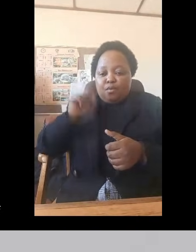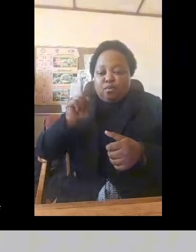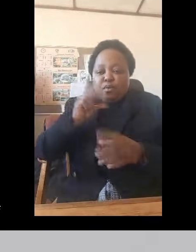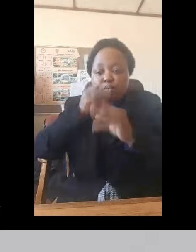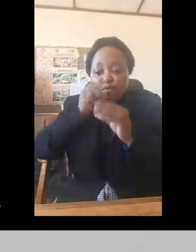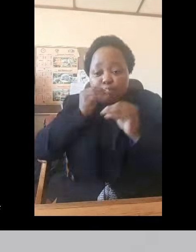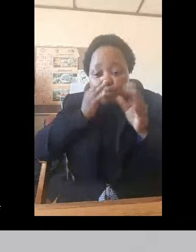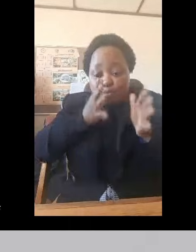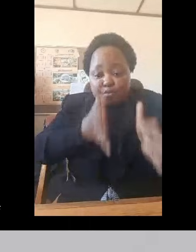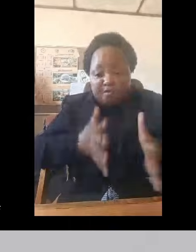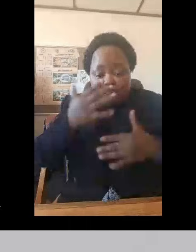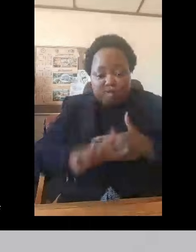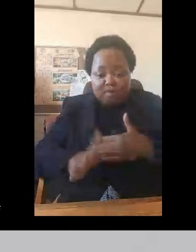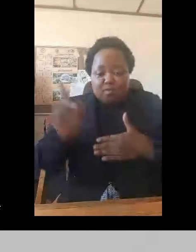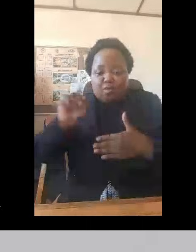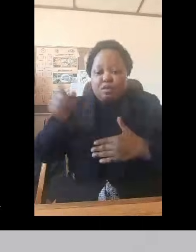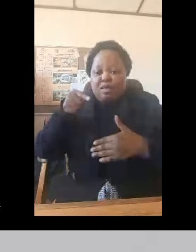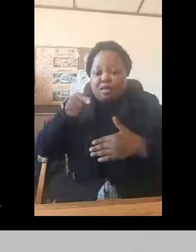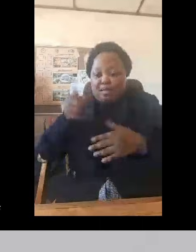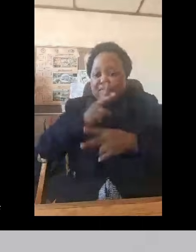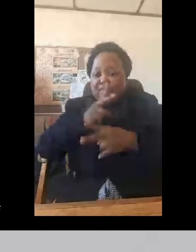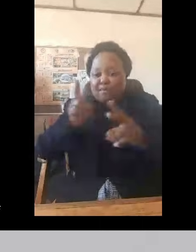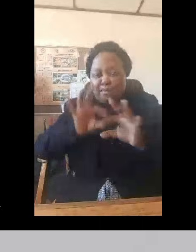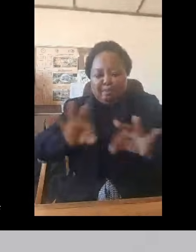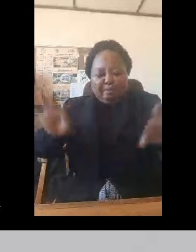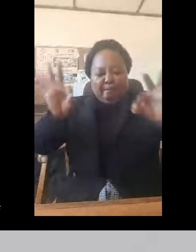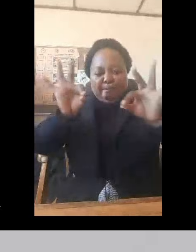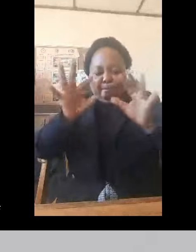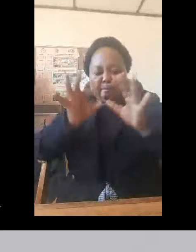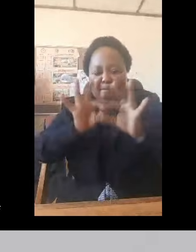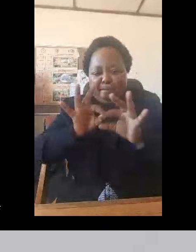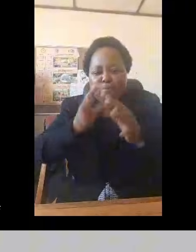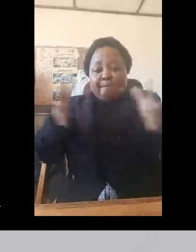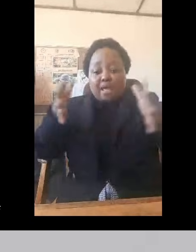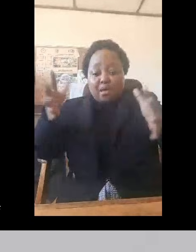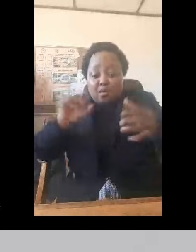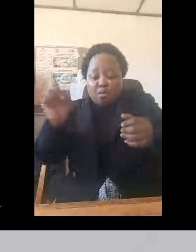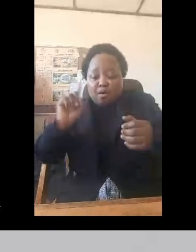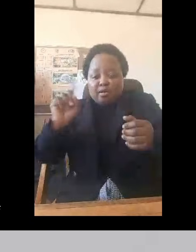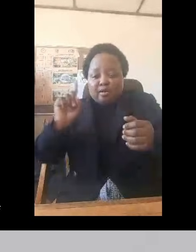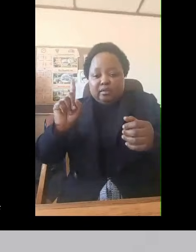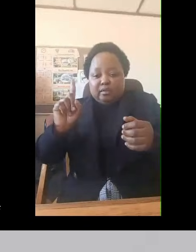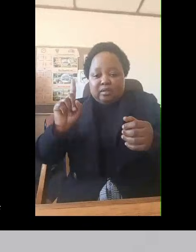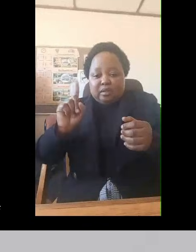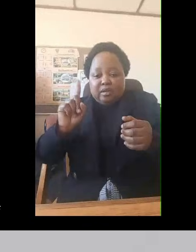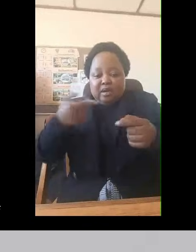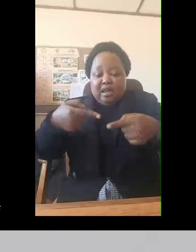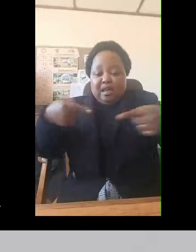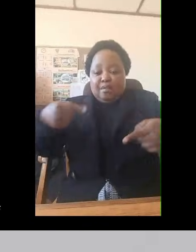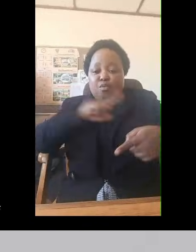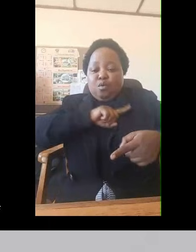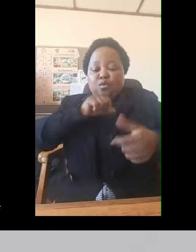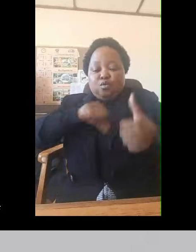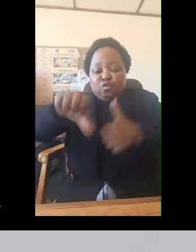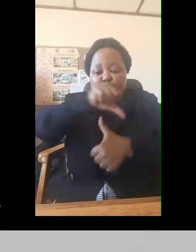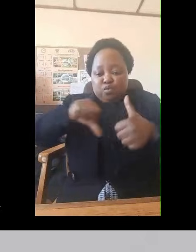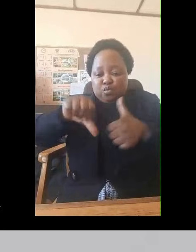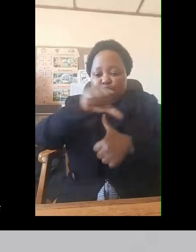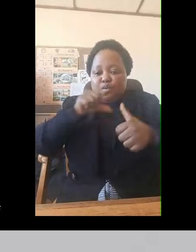this is the biggest enemy to the social, economic, and political spaces.